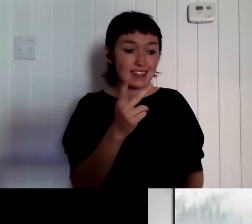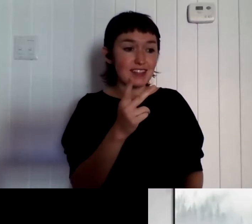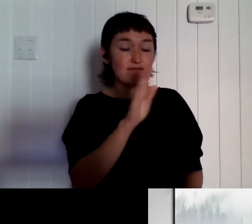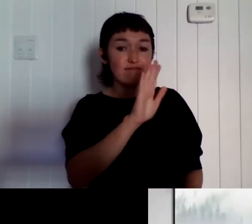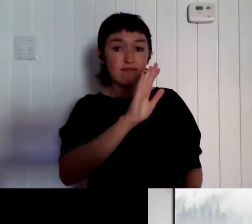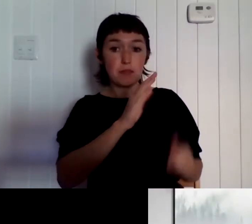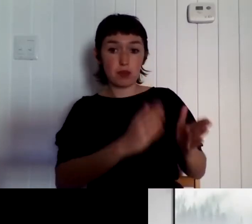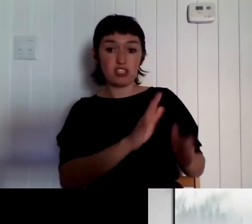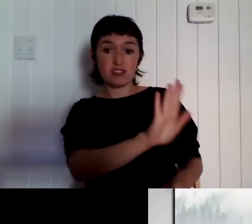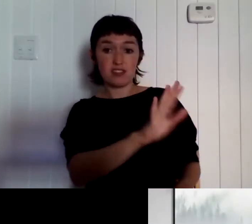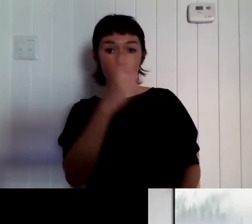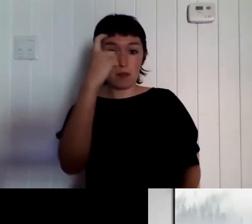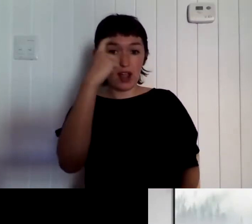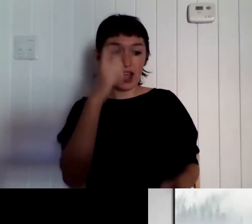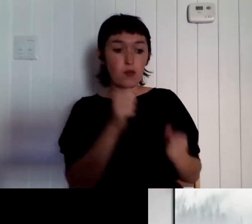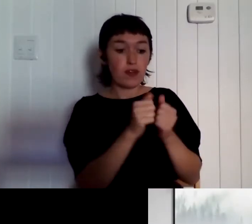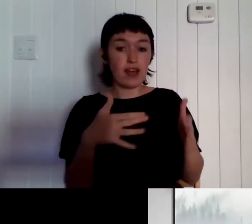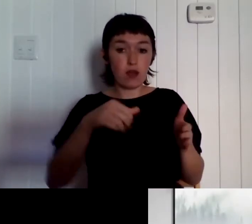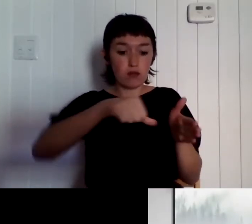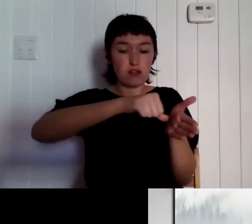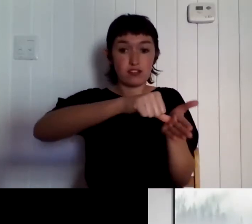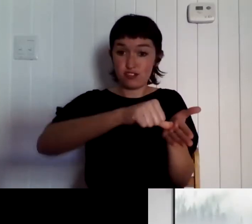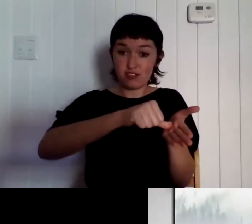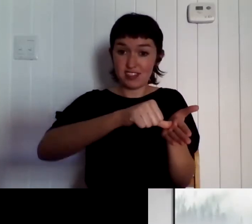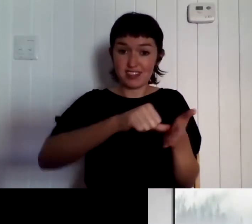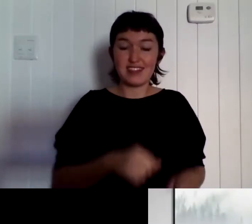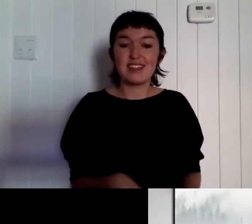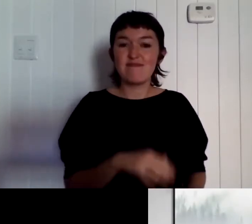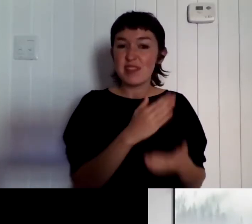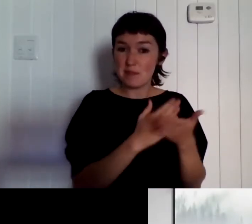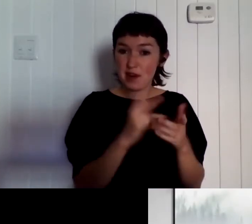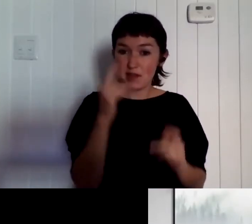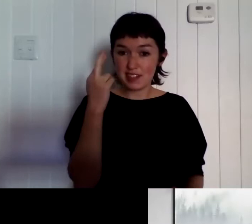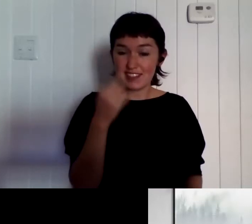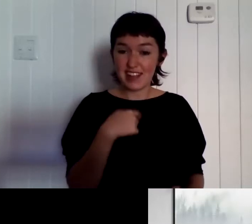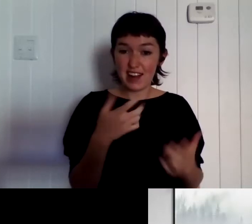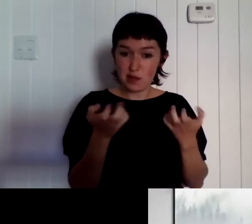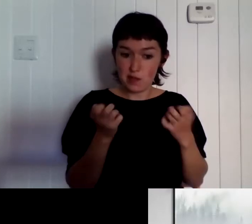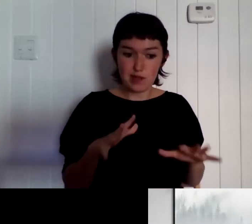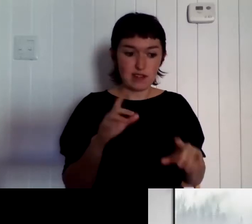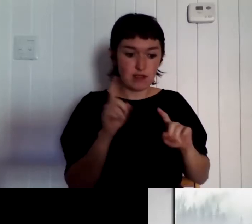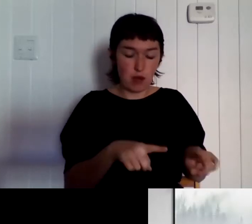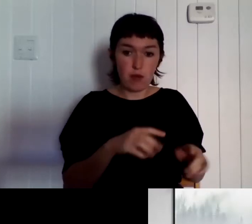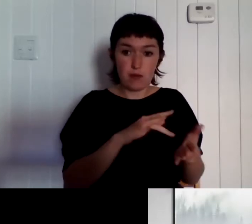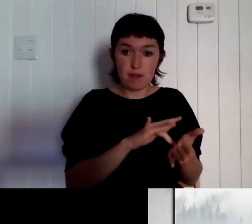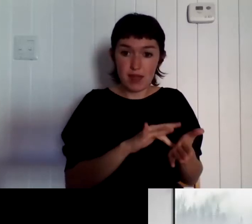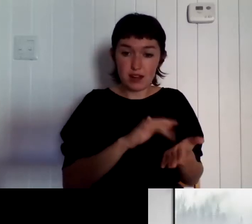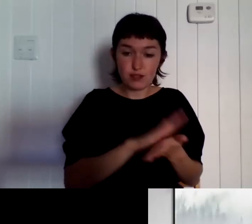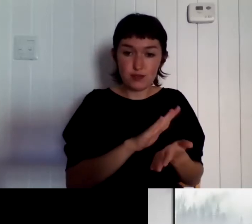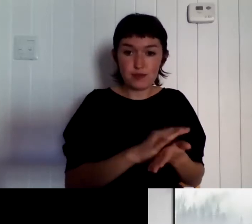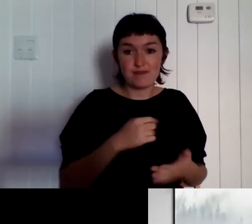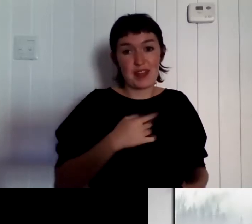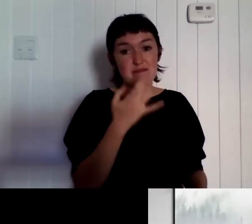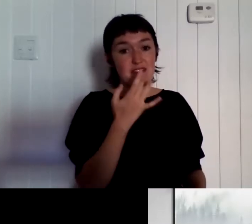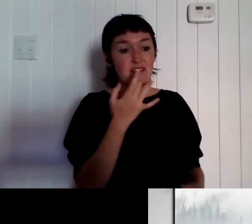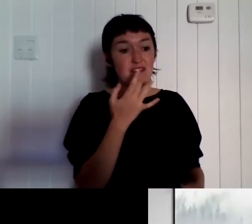them. And you know, it's part of the reason why I didn't really want to go to medical school is that I like to look at the brain while it's still inside the person and